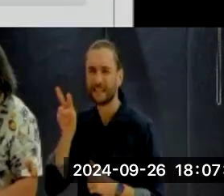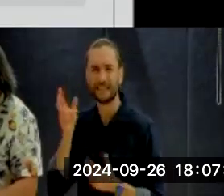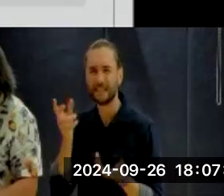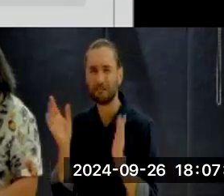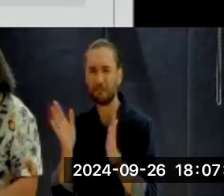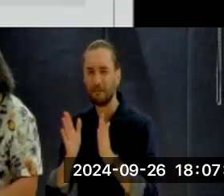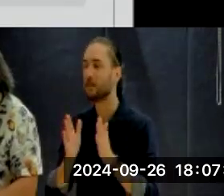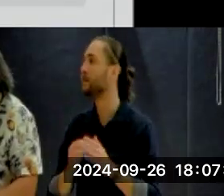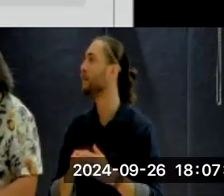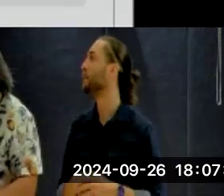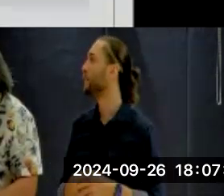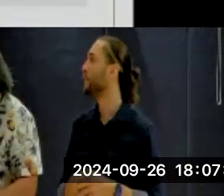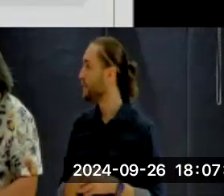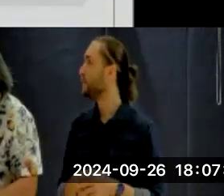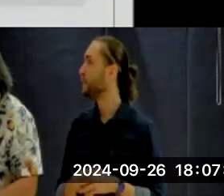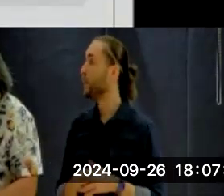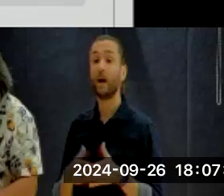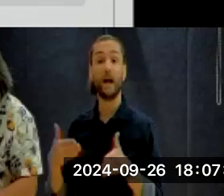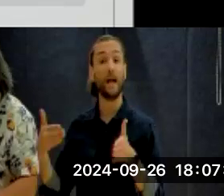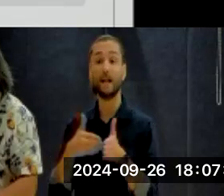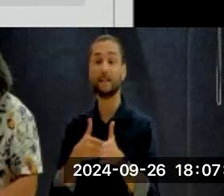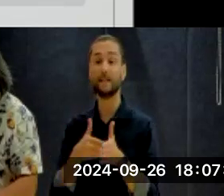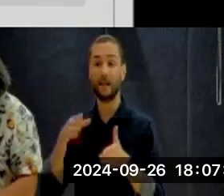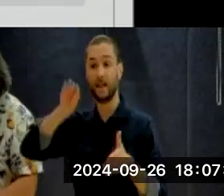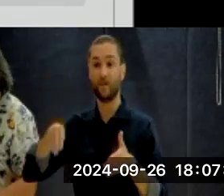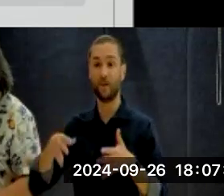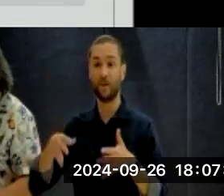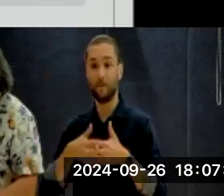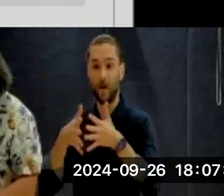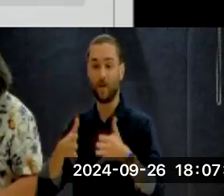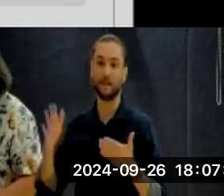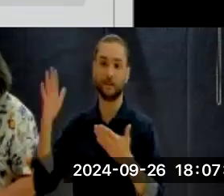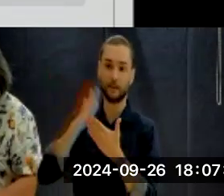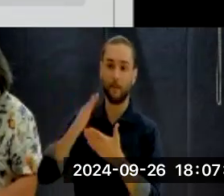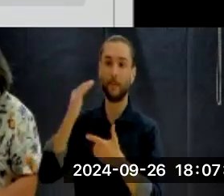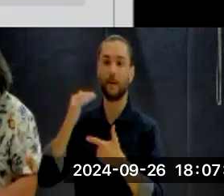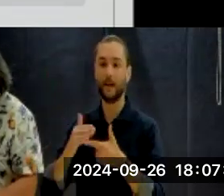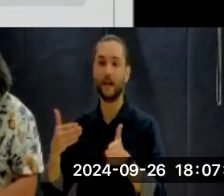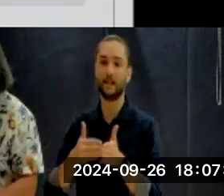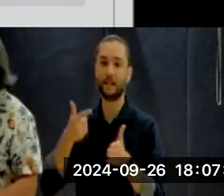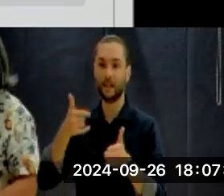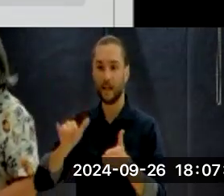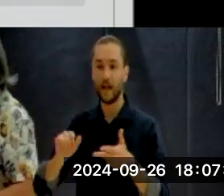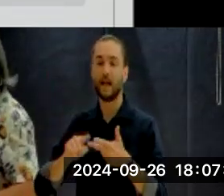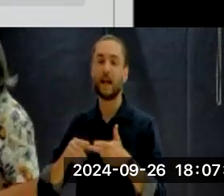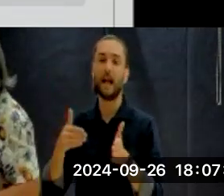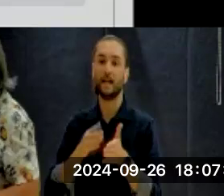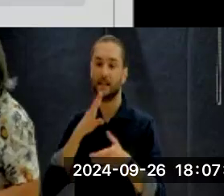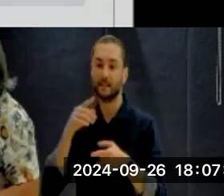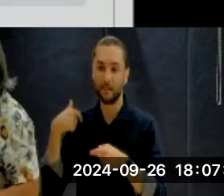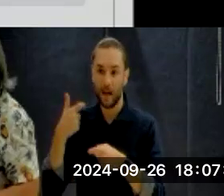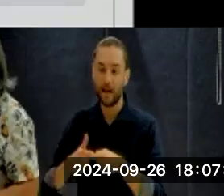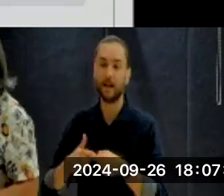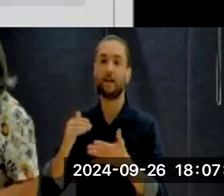If you look, it's anti-African American is the top category, anti-gay is next, anti-Hispanic is next, anti-Jewish is next, anti-Asian. And